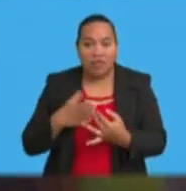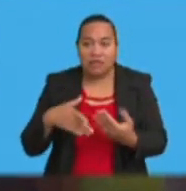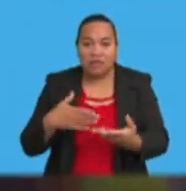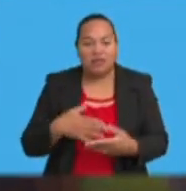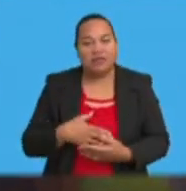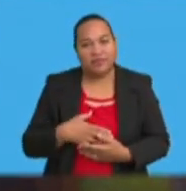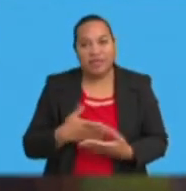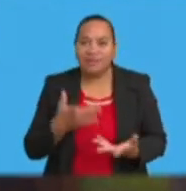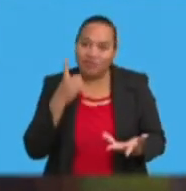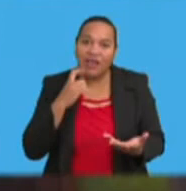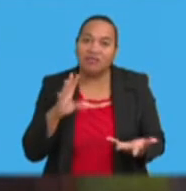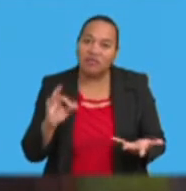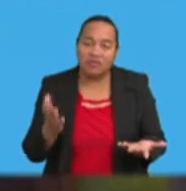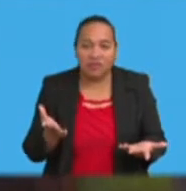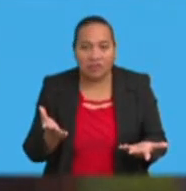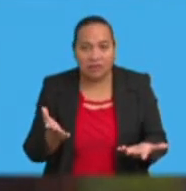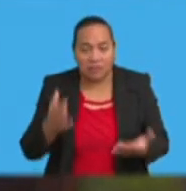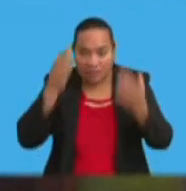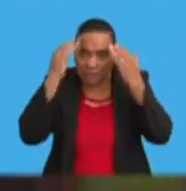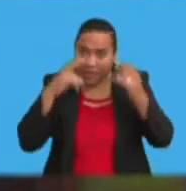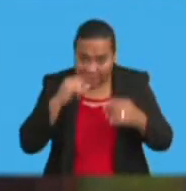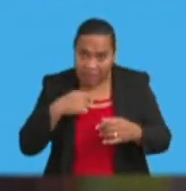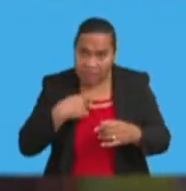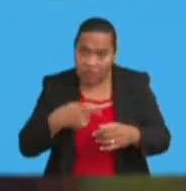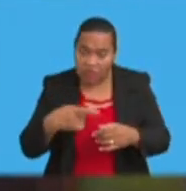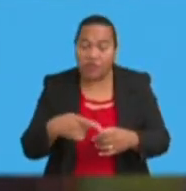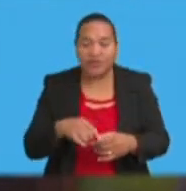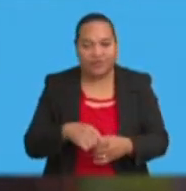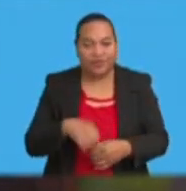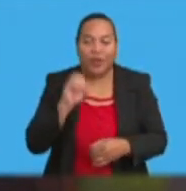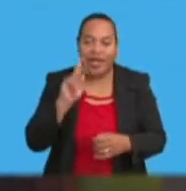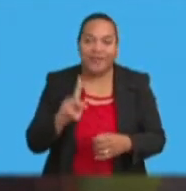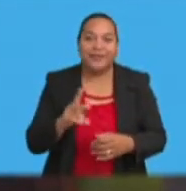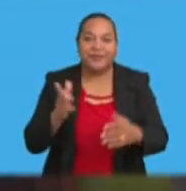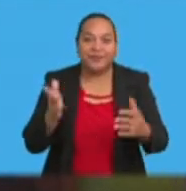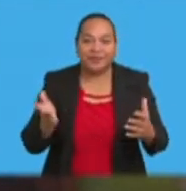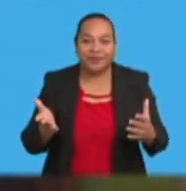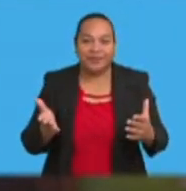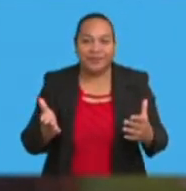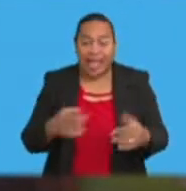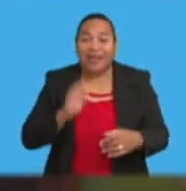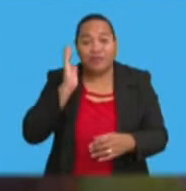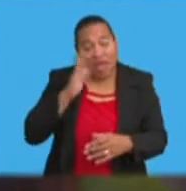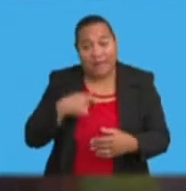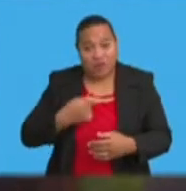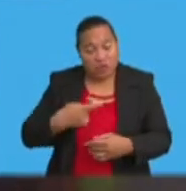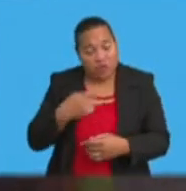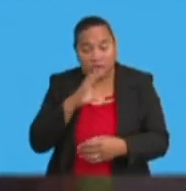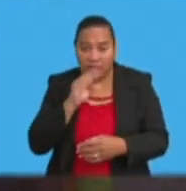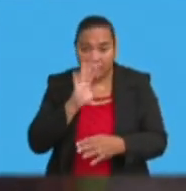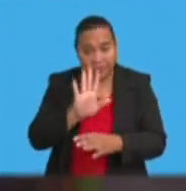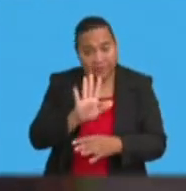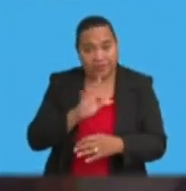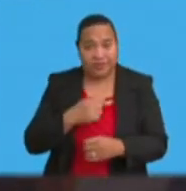trying to do, Madam Speaker. Can I continue? Okay. So there's a... No, I'm still back. I'm still answering the first